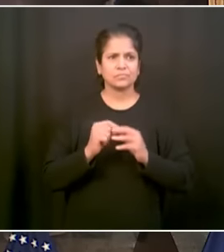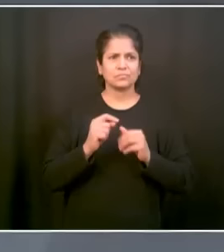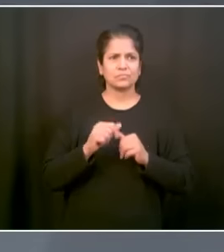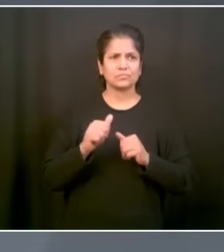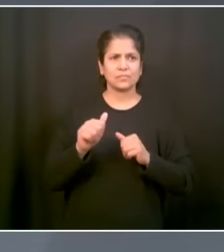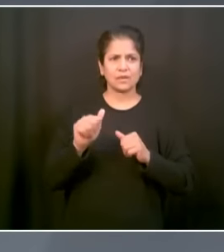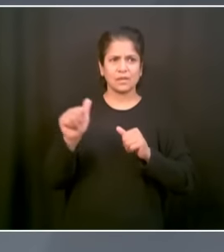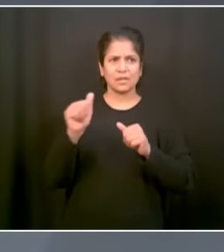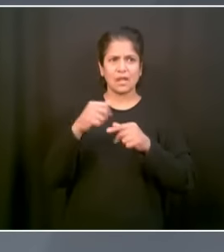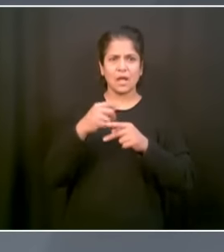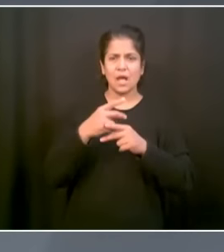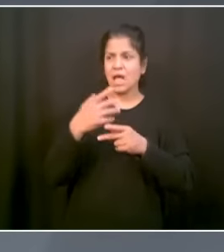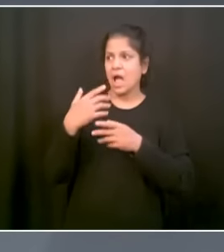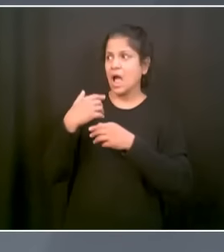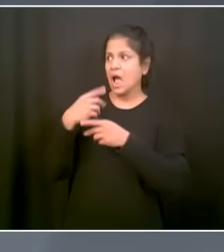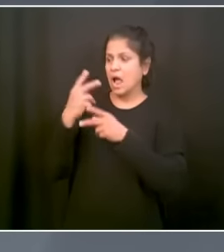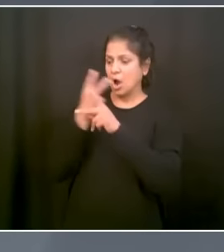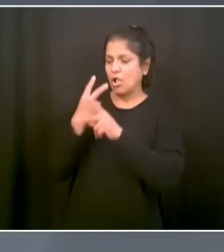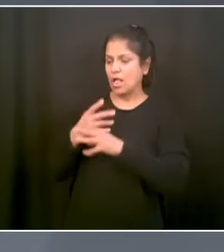Mayor Adams' administration